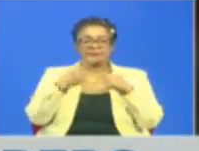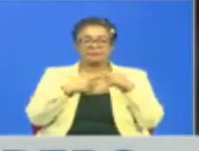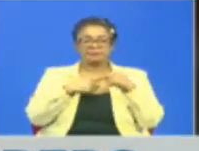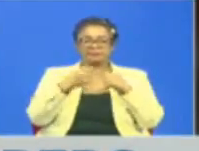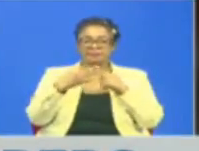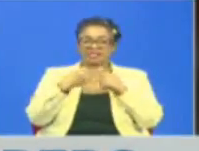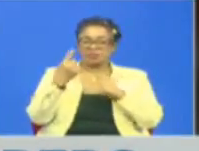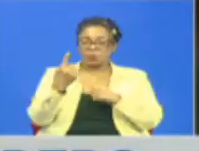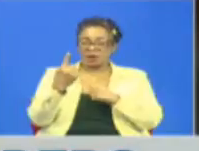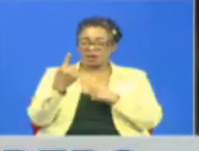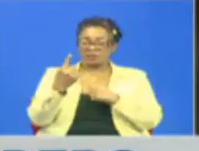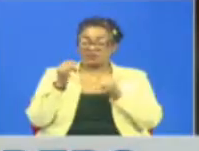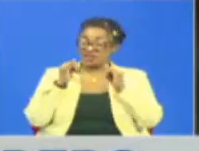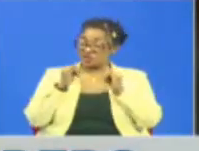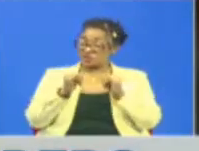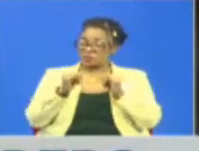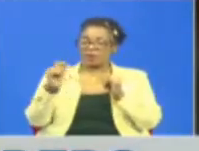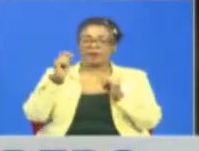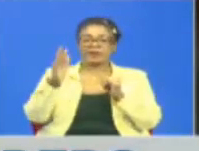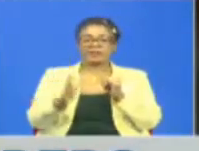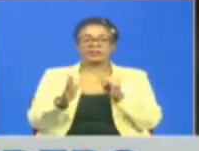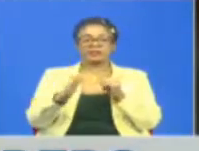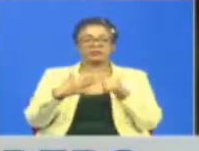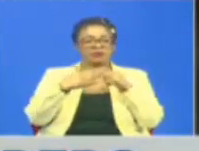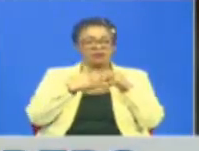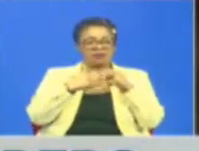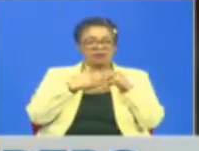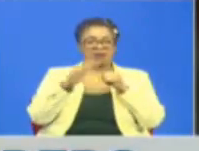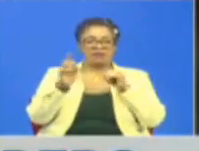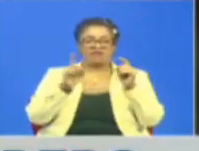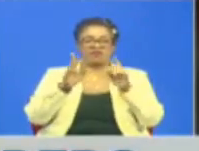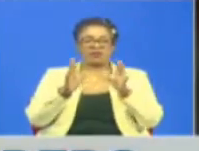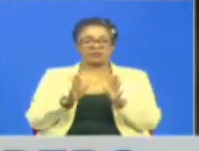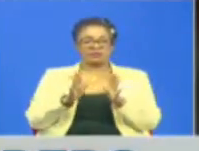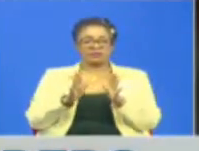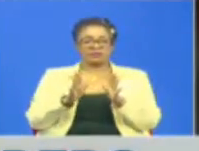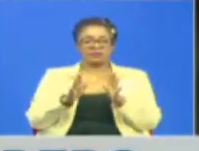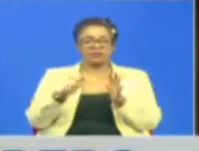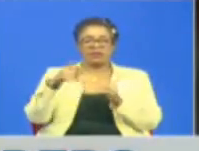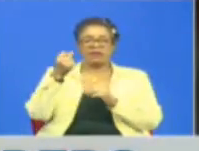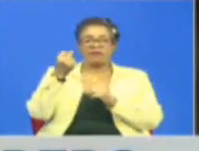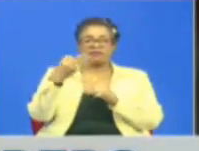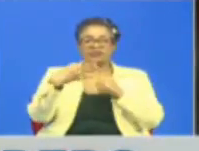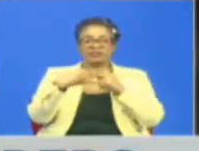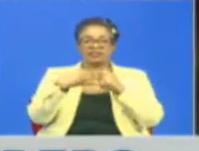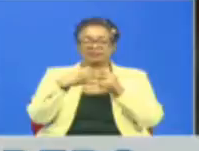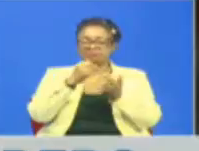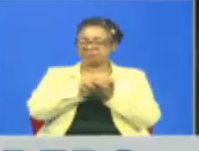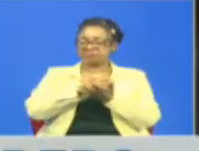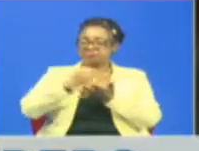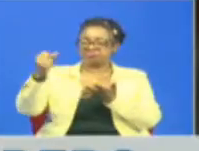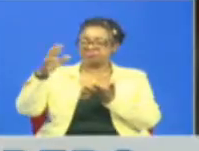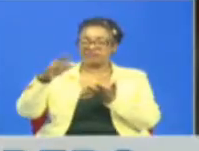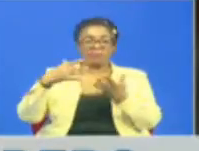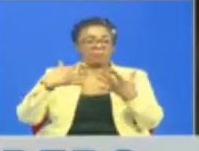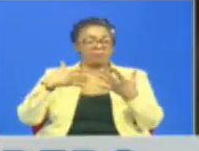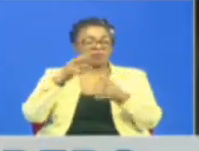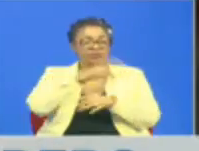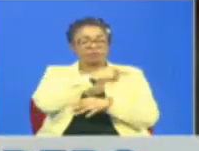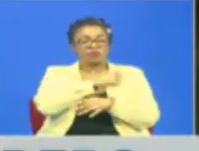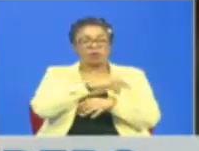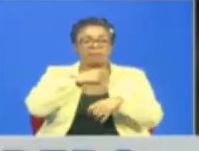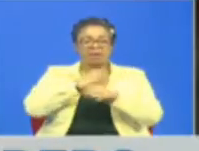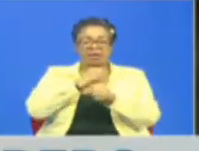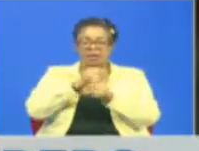681 of the new patients are Kenyans and 9 are foreigners. 58 individuals have been discharged from hospitals, bringing the total